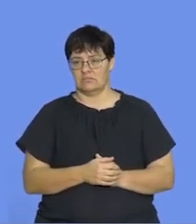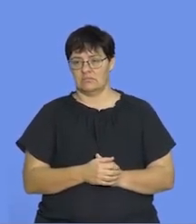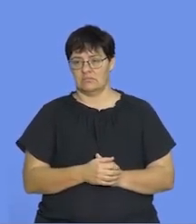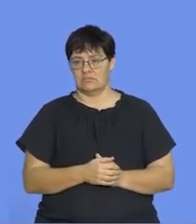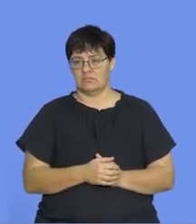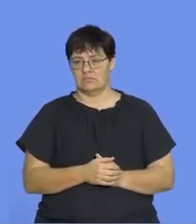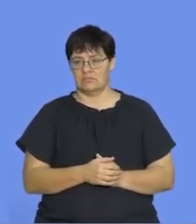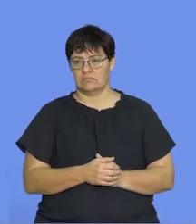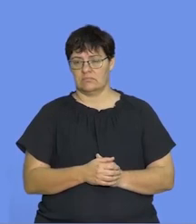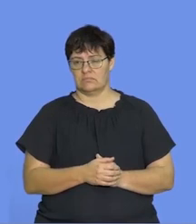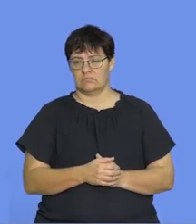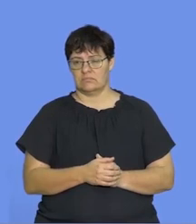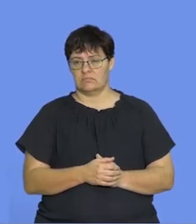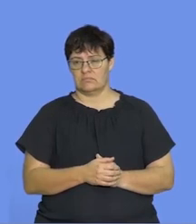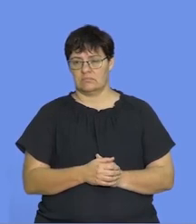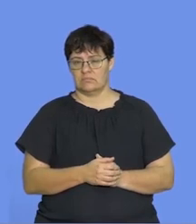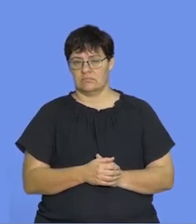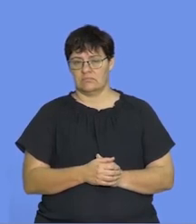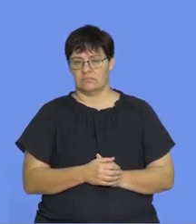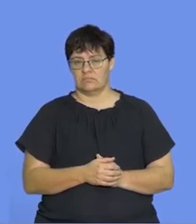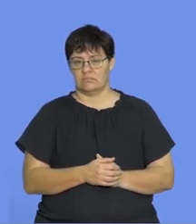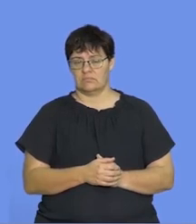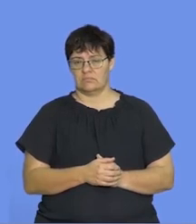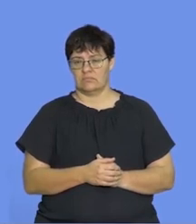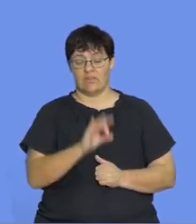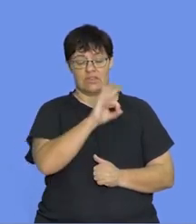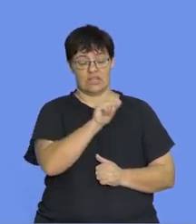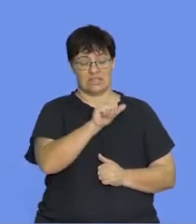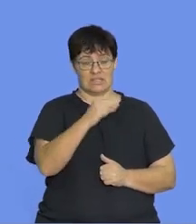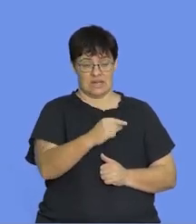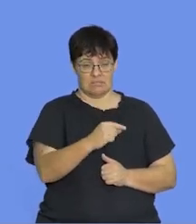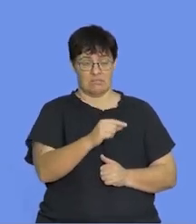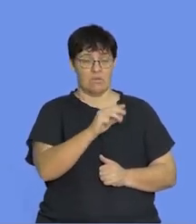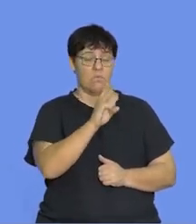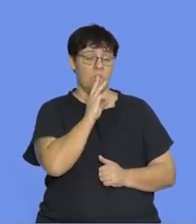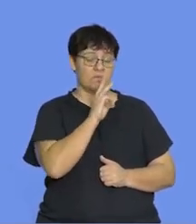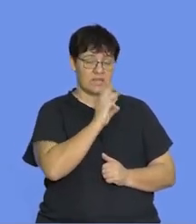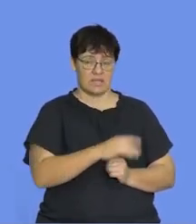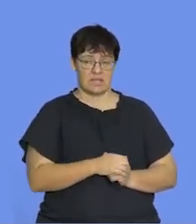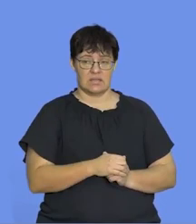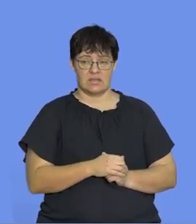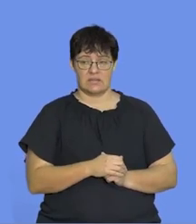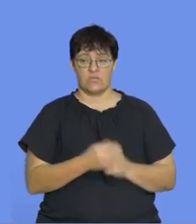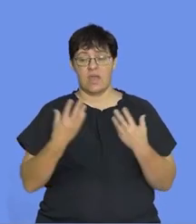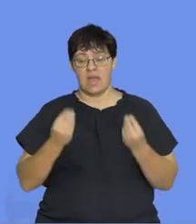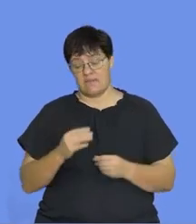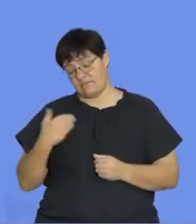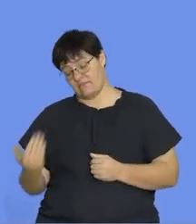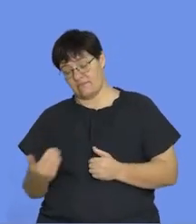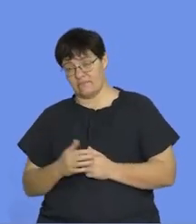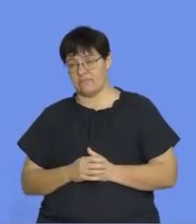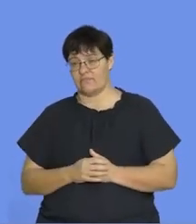Okay. Now, so if we've got 36 grams of water, okay, what do we have on the other side? We can